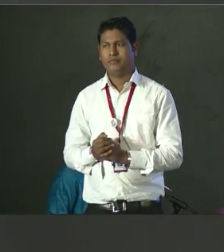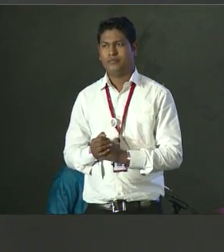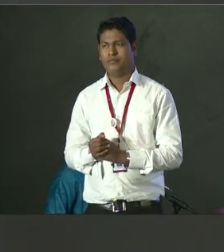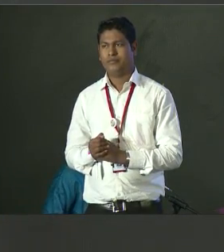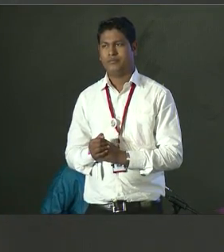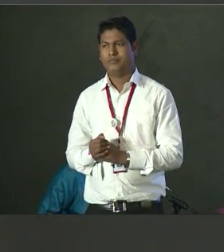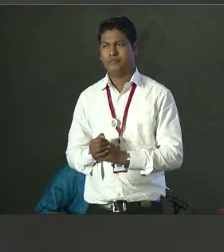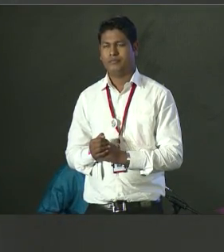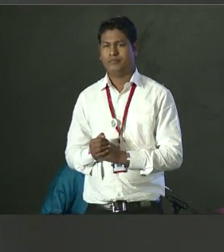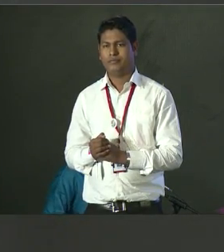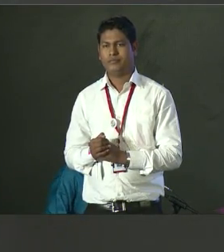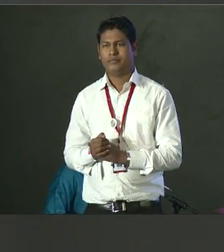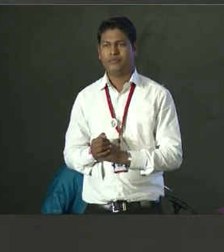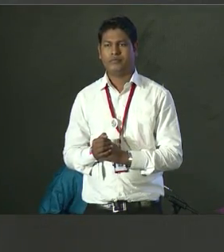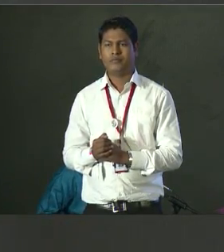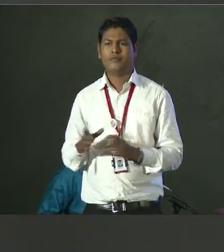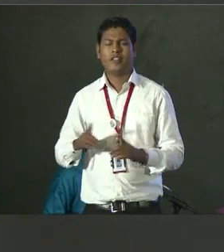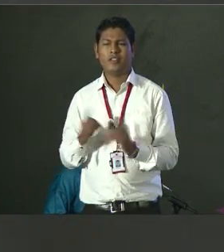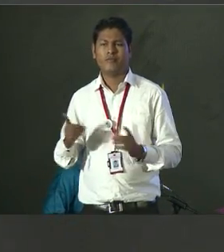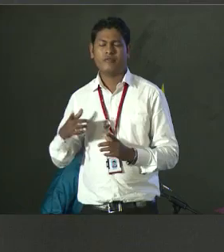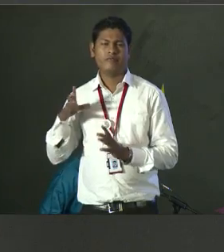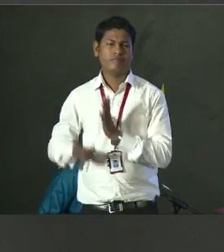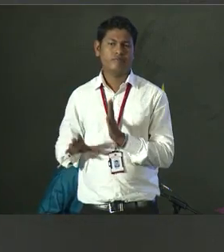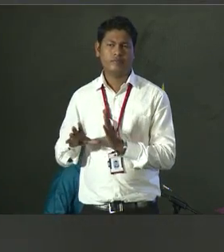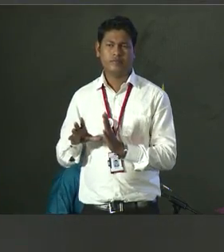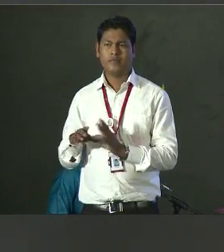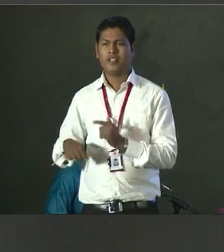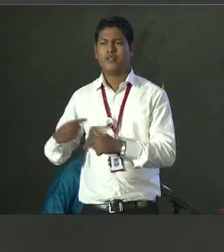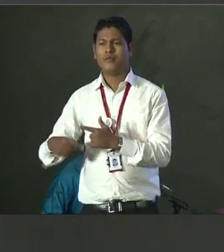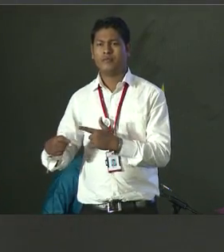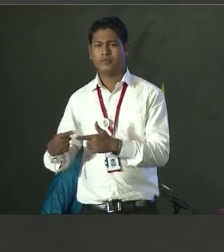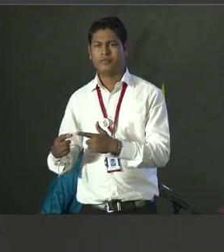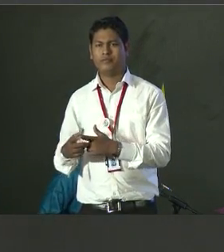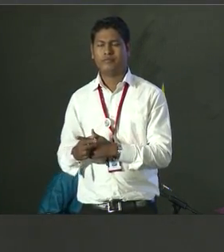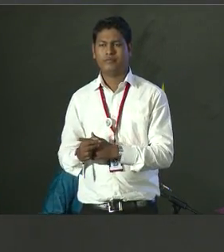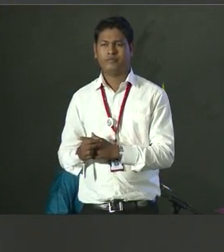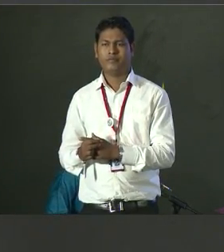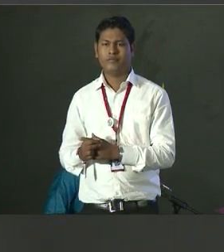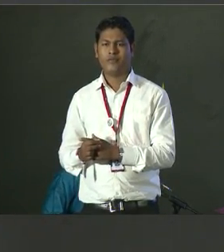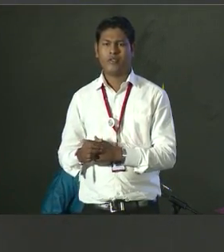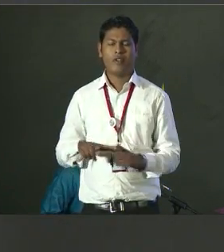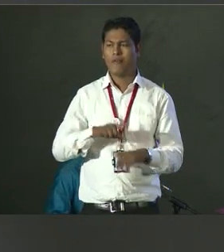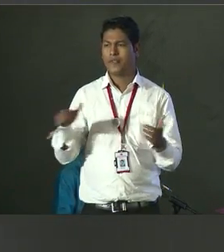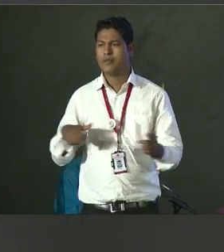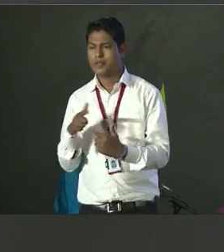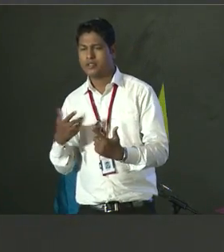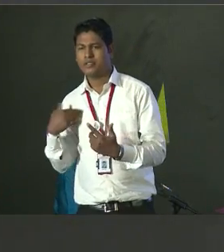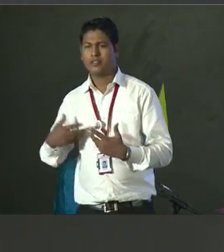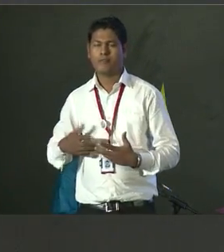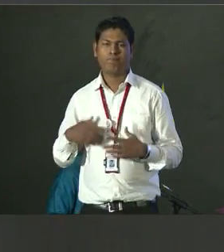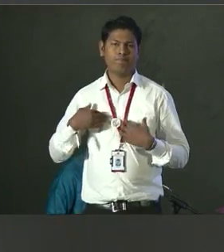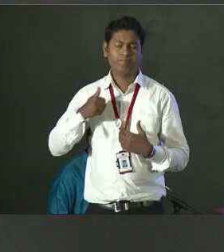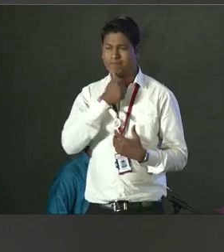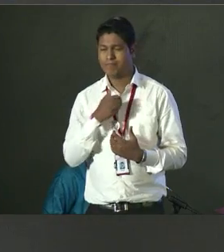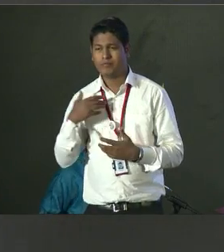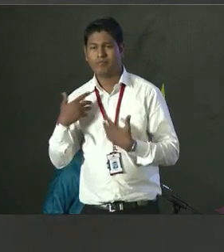or on? Deficient in anything. You are in no way inferior to anybody. Because my conversation in efforts, in